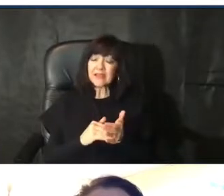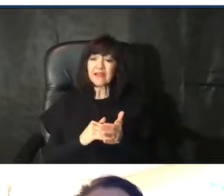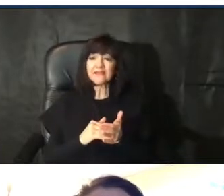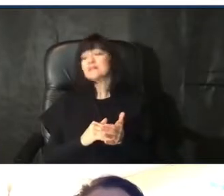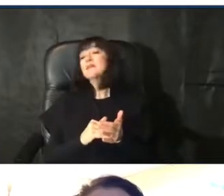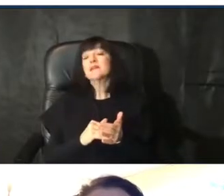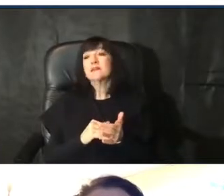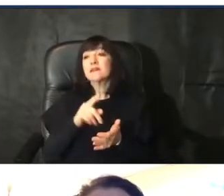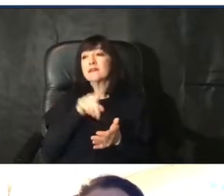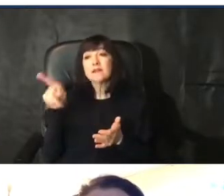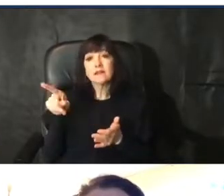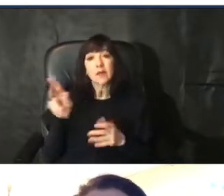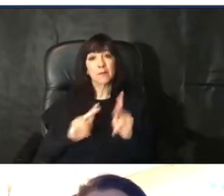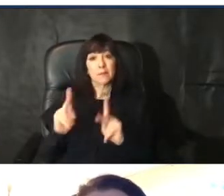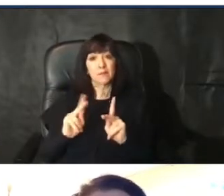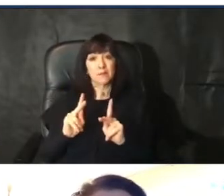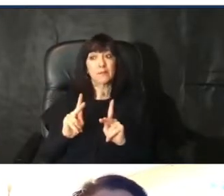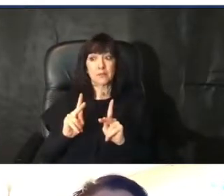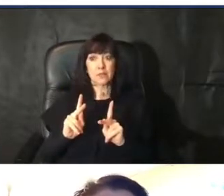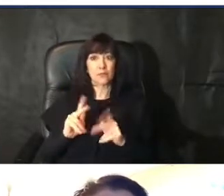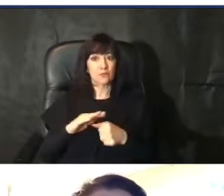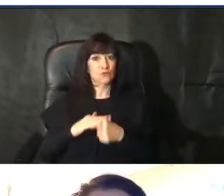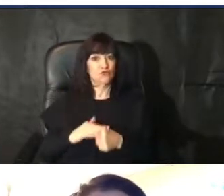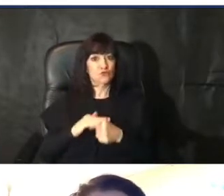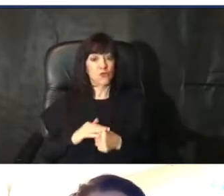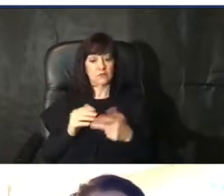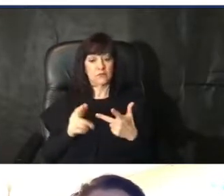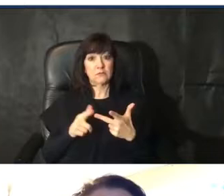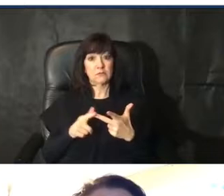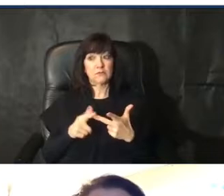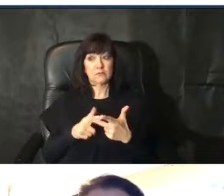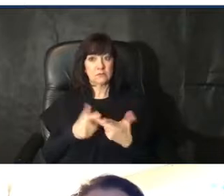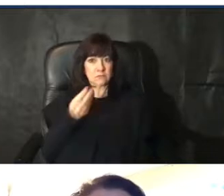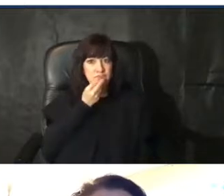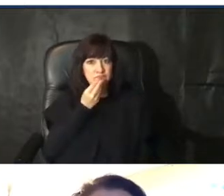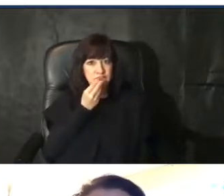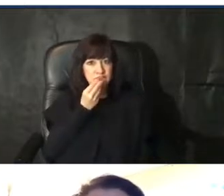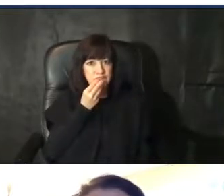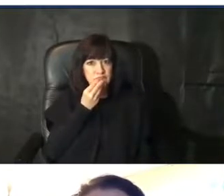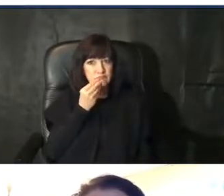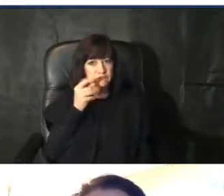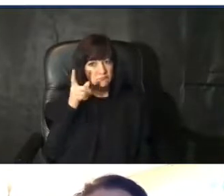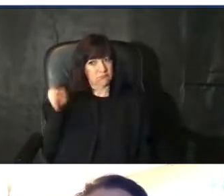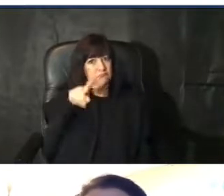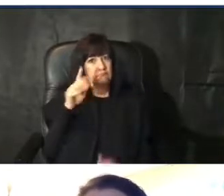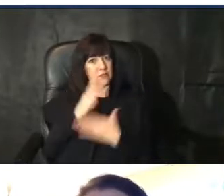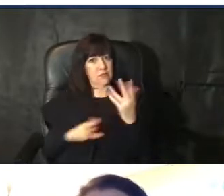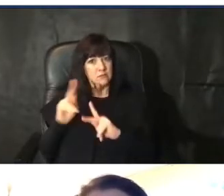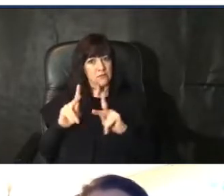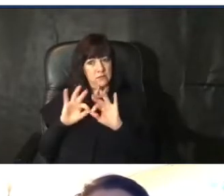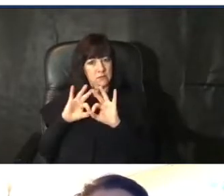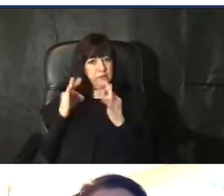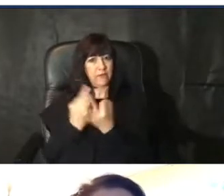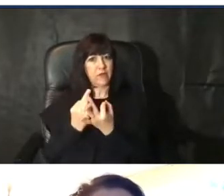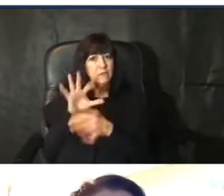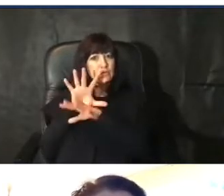about, the meals. They're used to their children going to school. They're having breakfast and lunch at school, so they're used to only